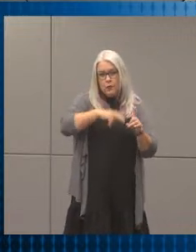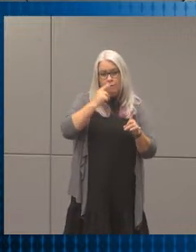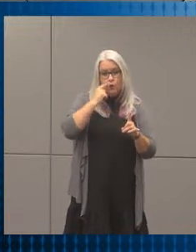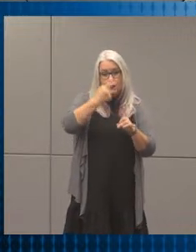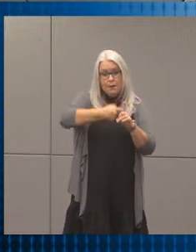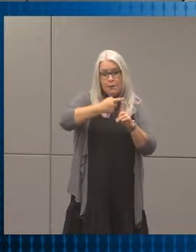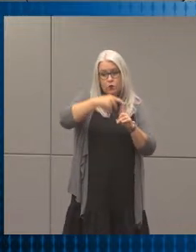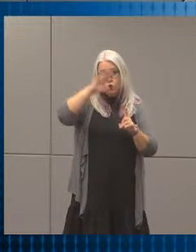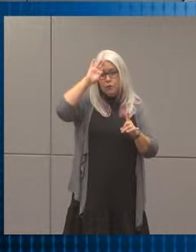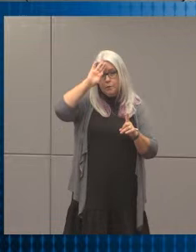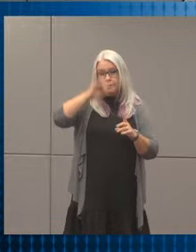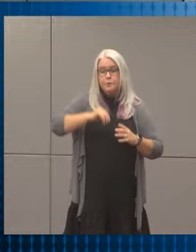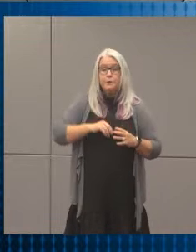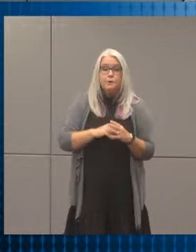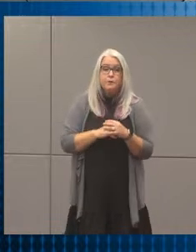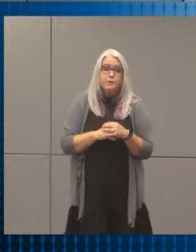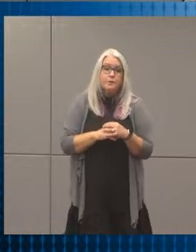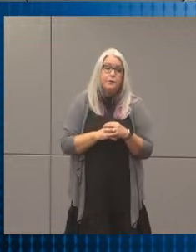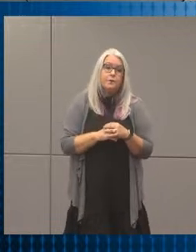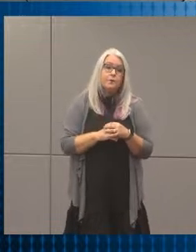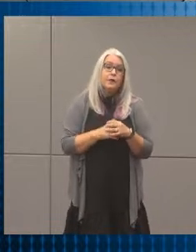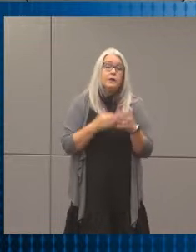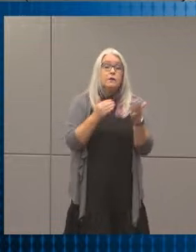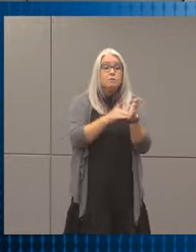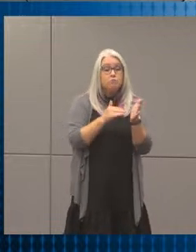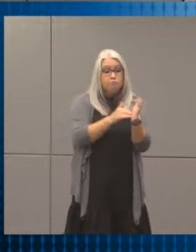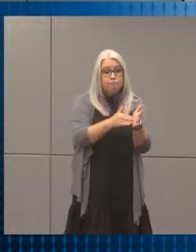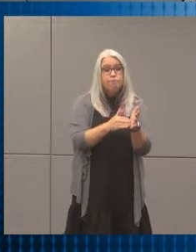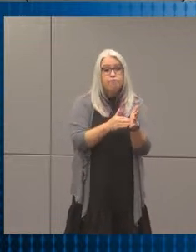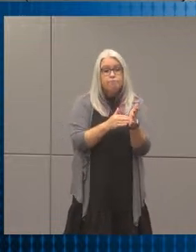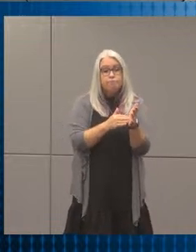provide or encourage frequent hand washing,